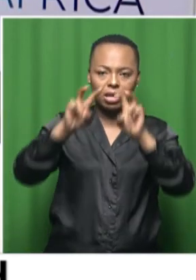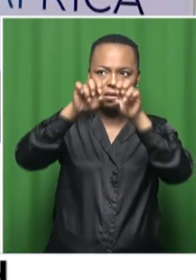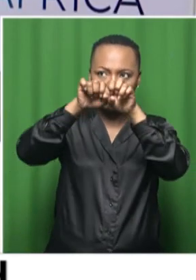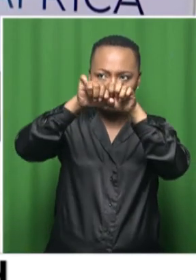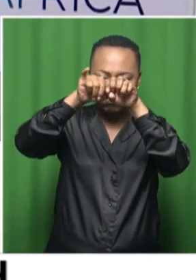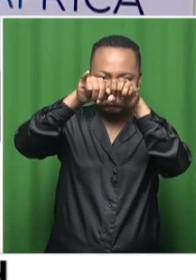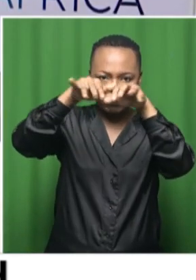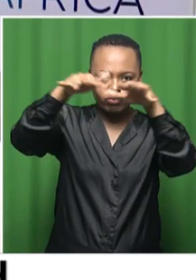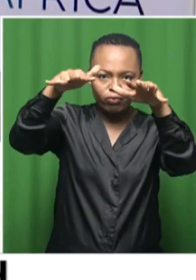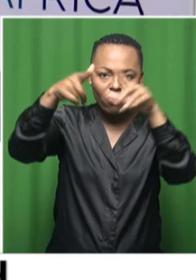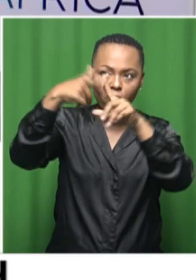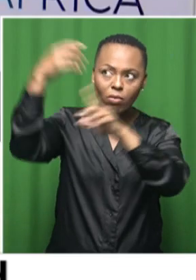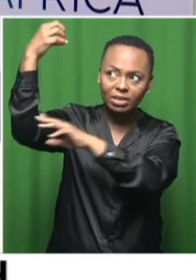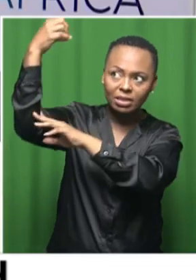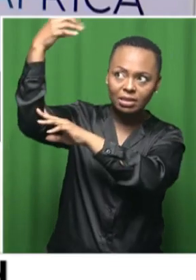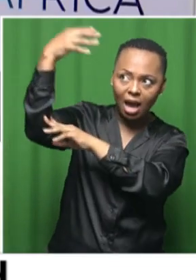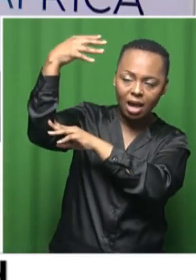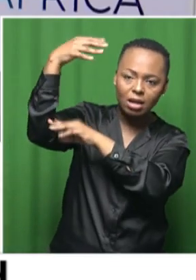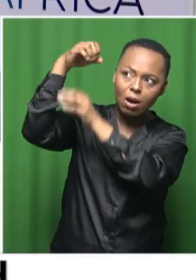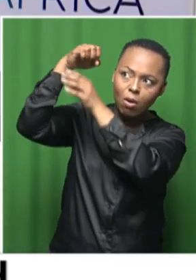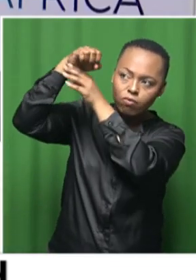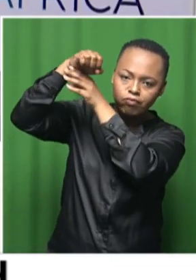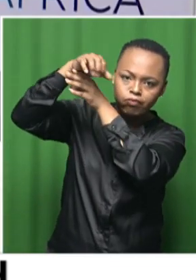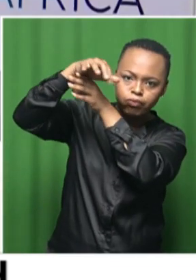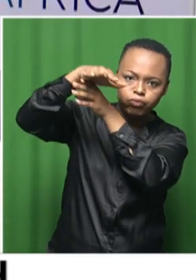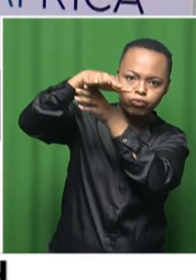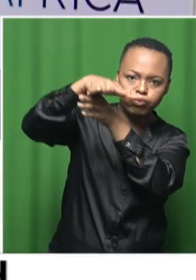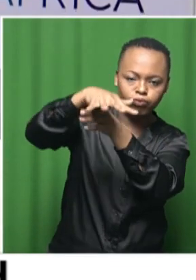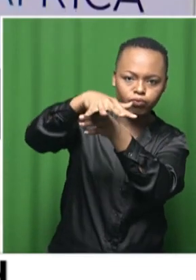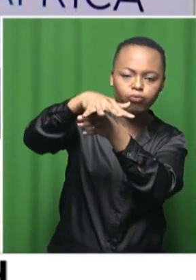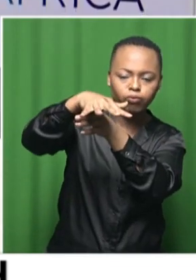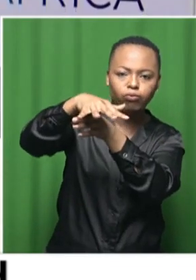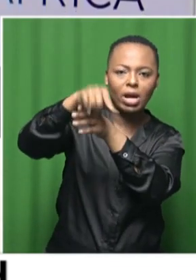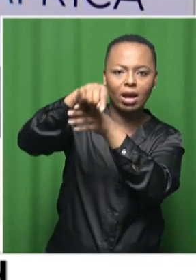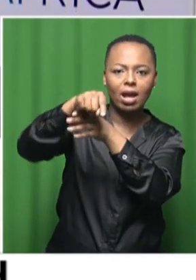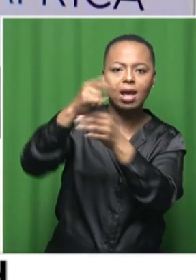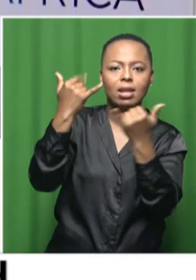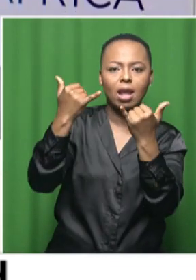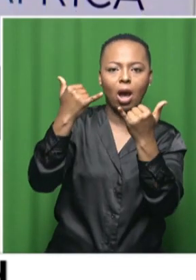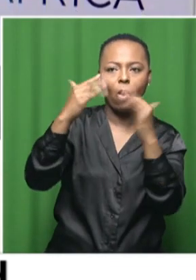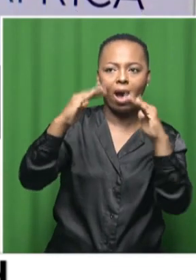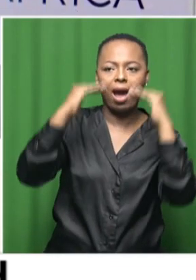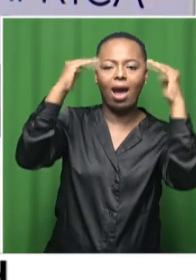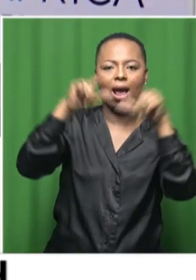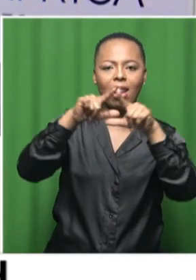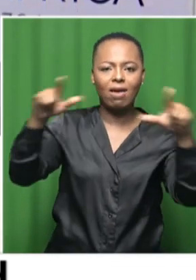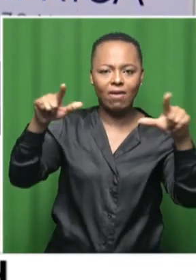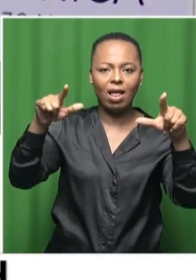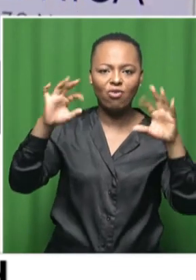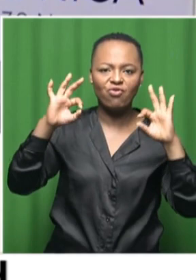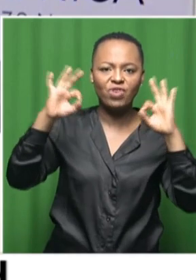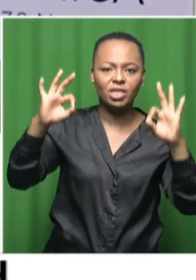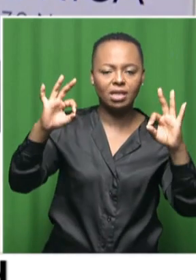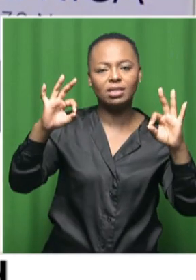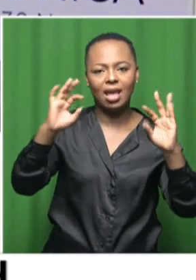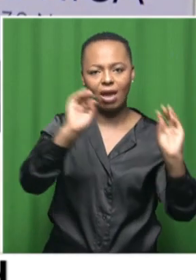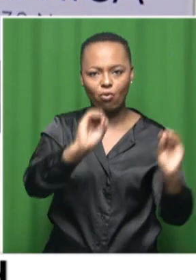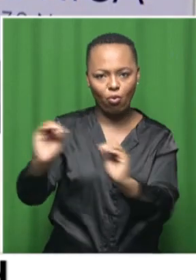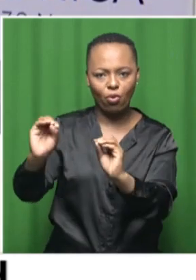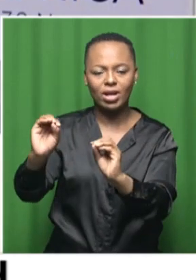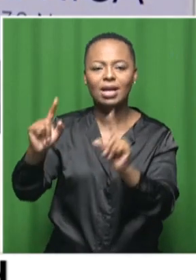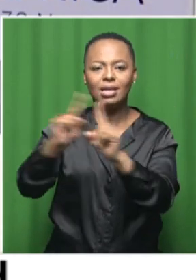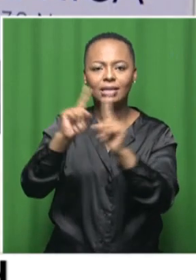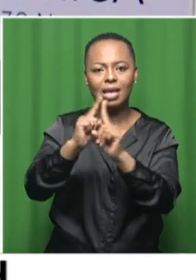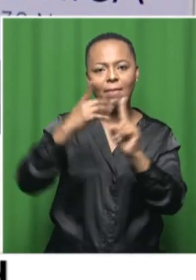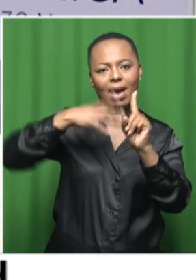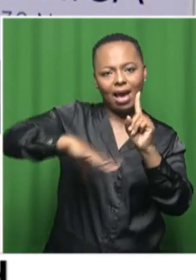the sun at high levels of efficiency. And of course, the third reason is because we've got the highest amount